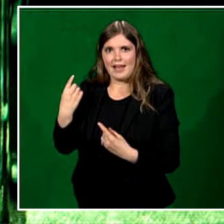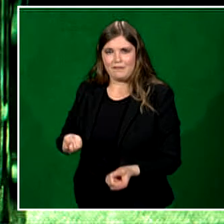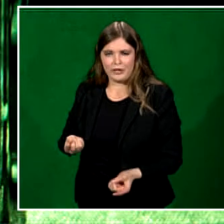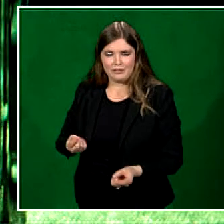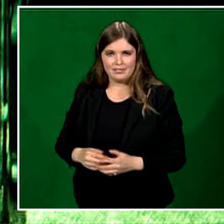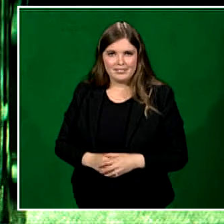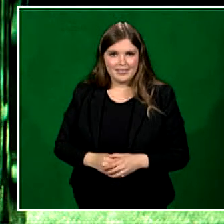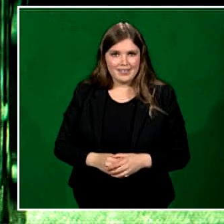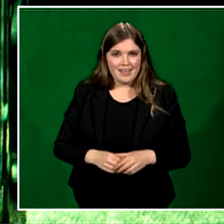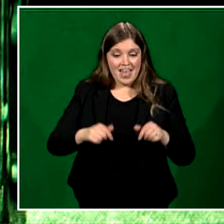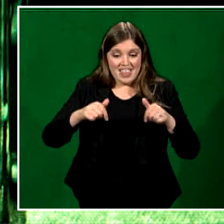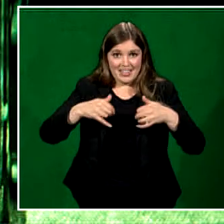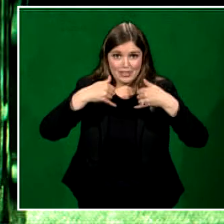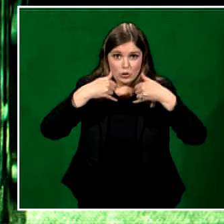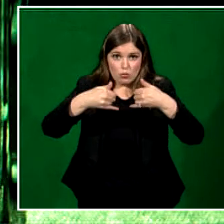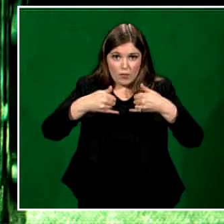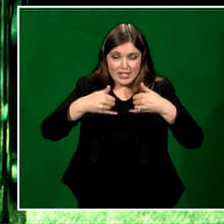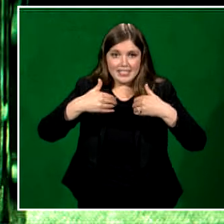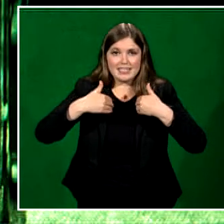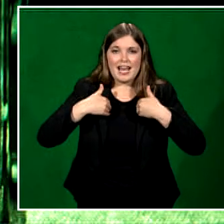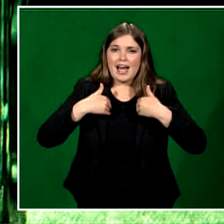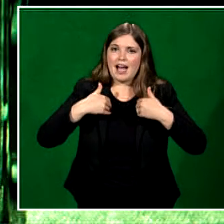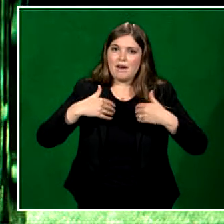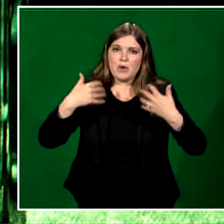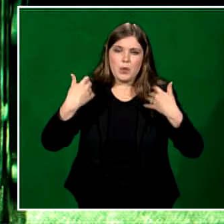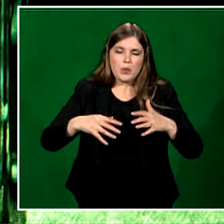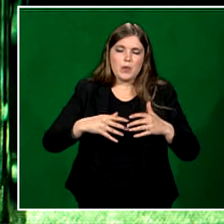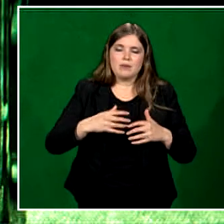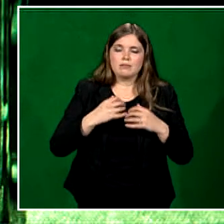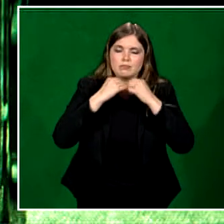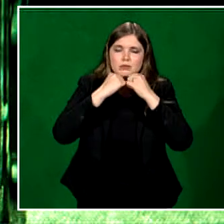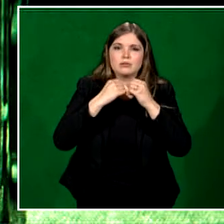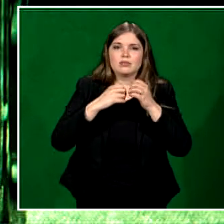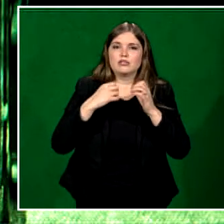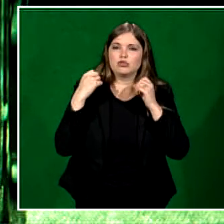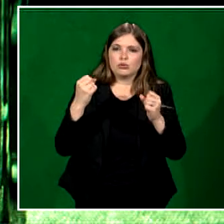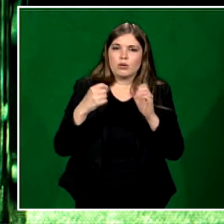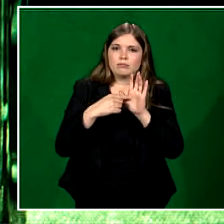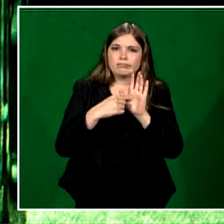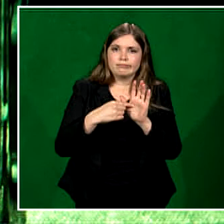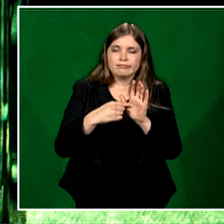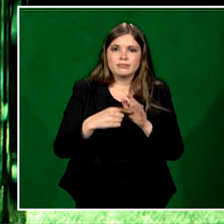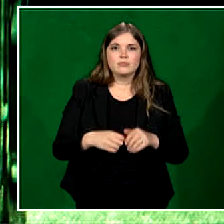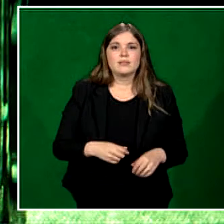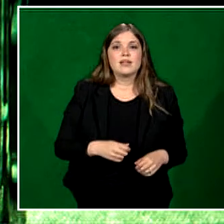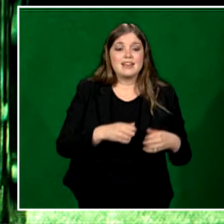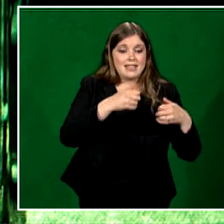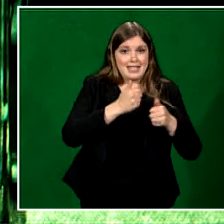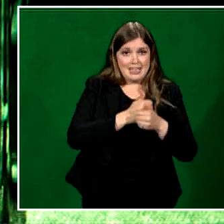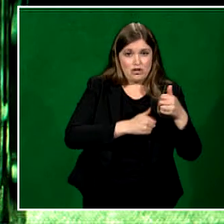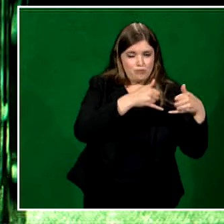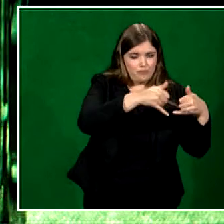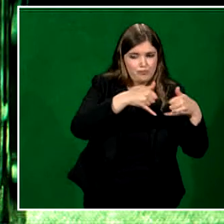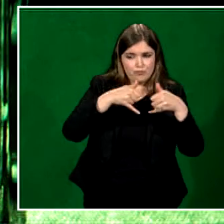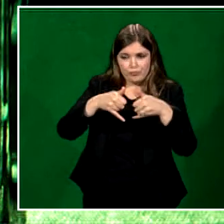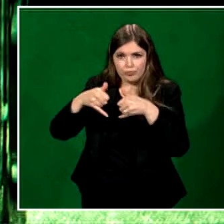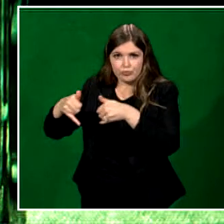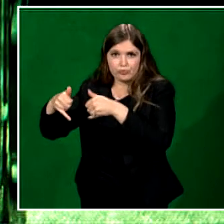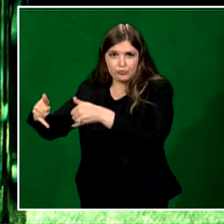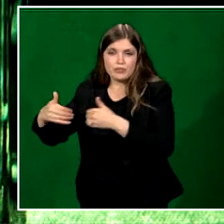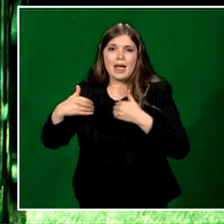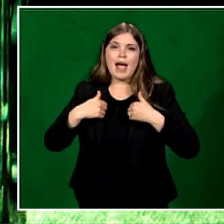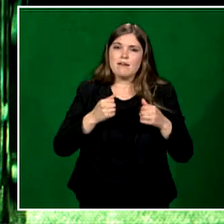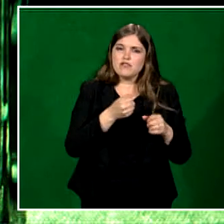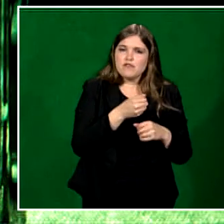trophies have extraordinary symbolism. On their own, each trophy contains just a few of the